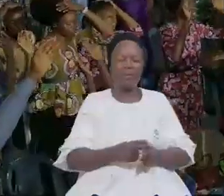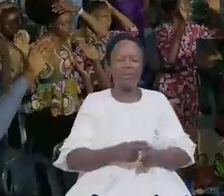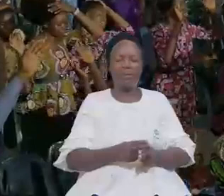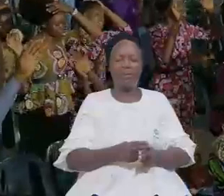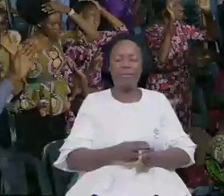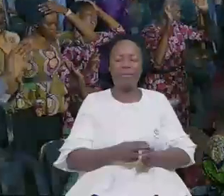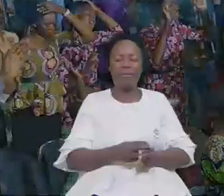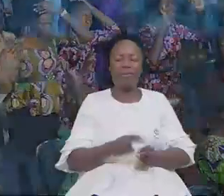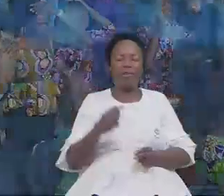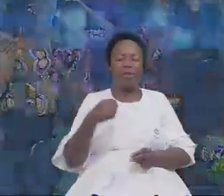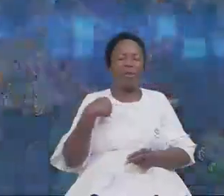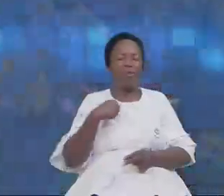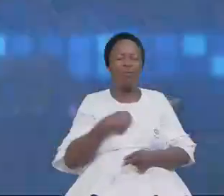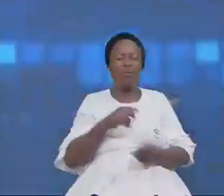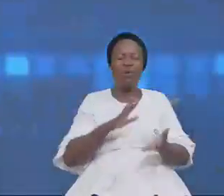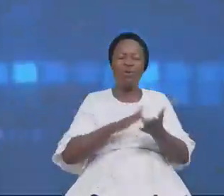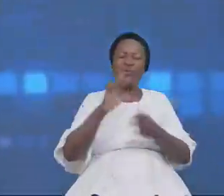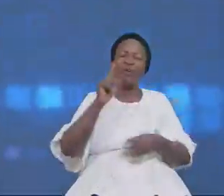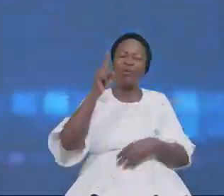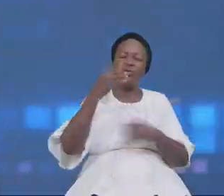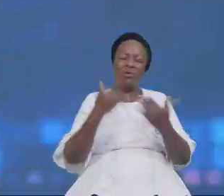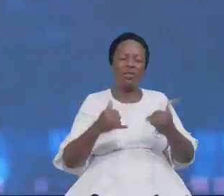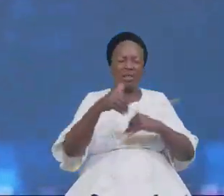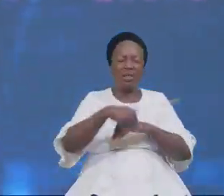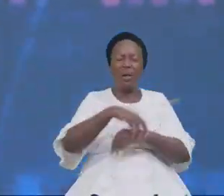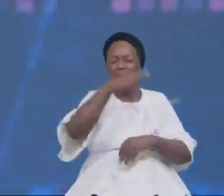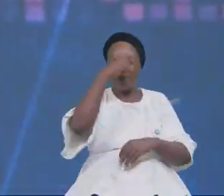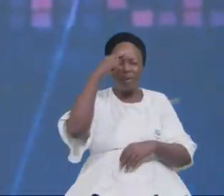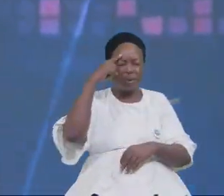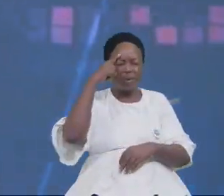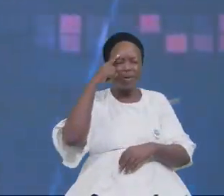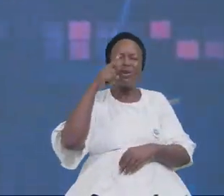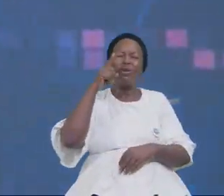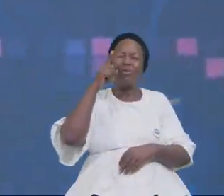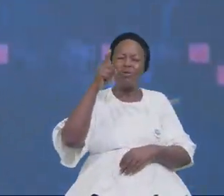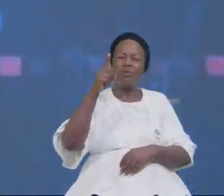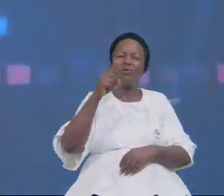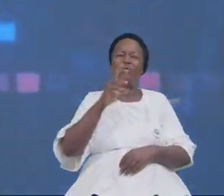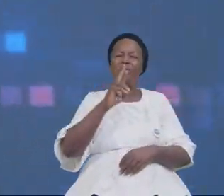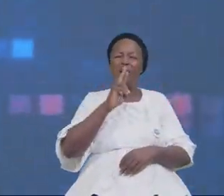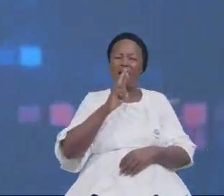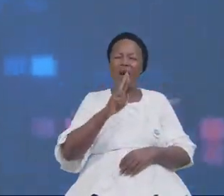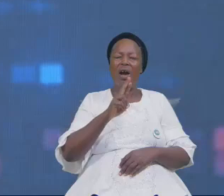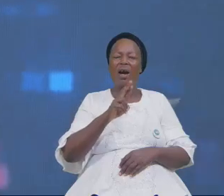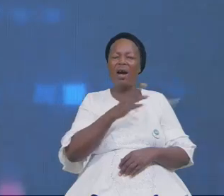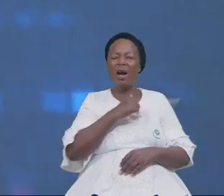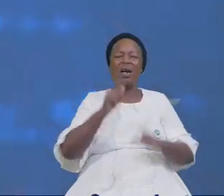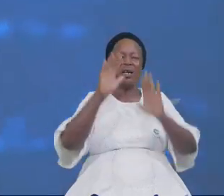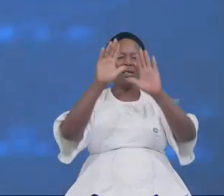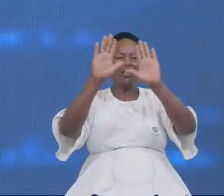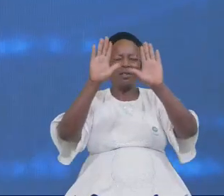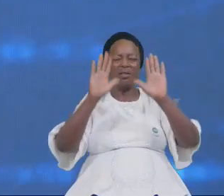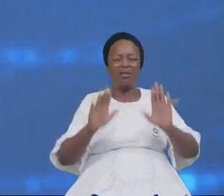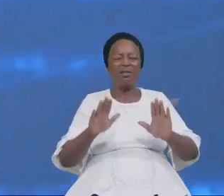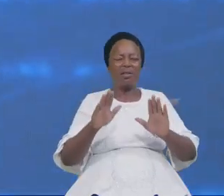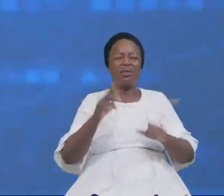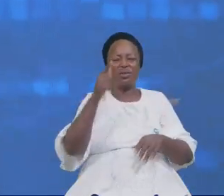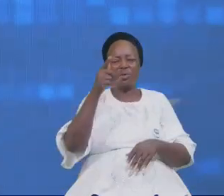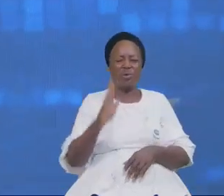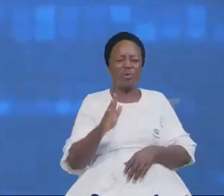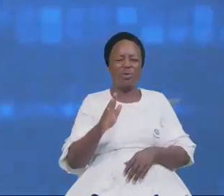we glorify you tonight because you are an awesome God. You